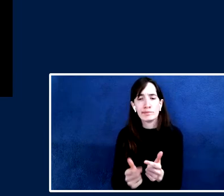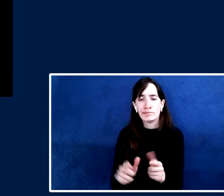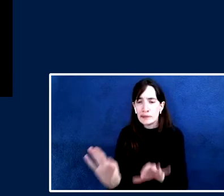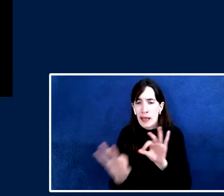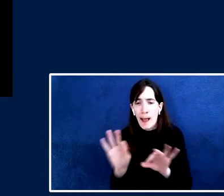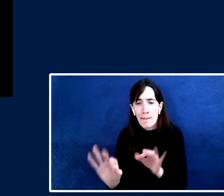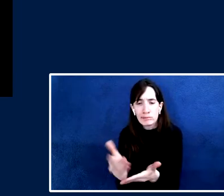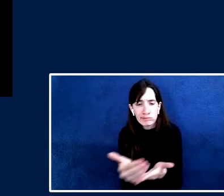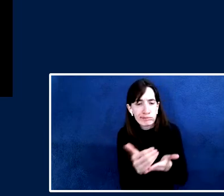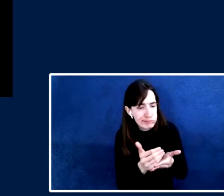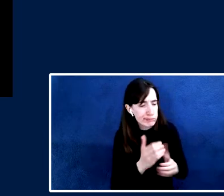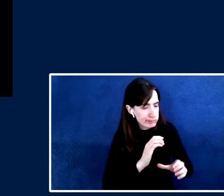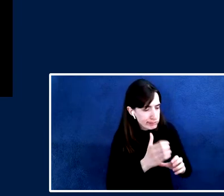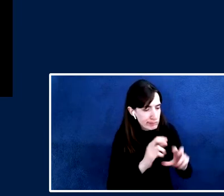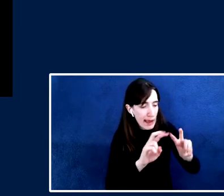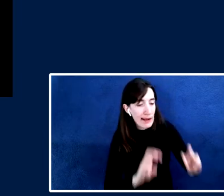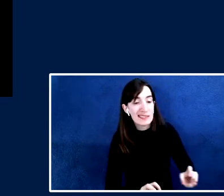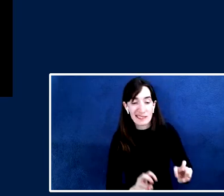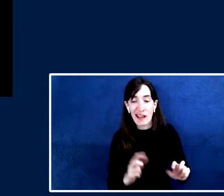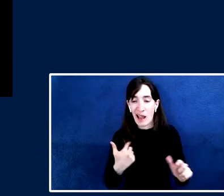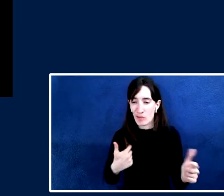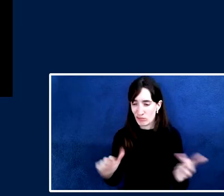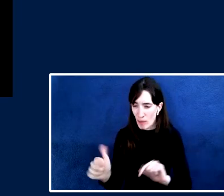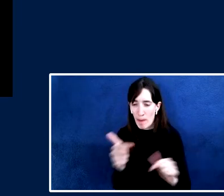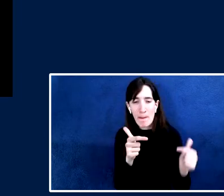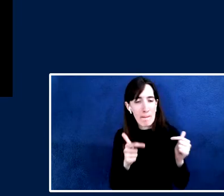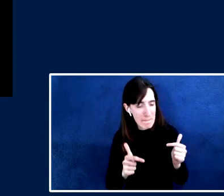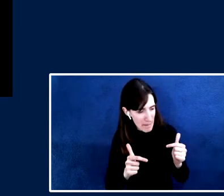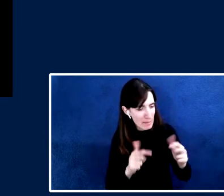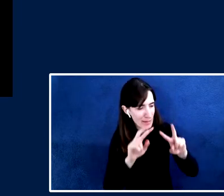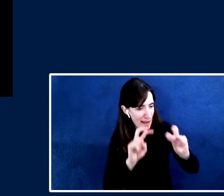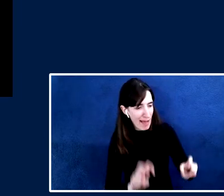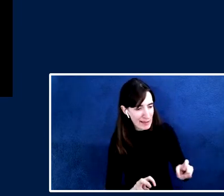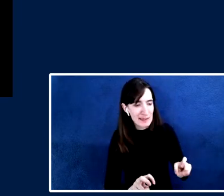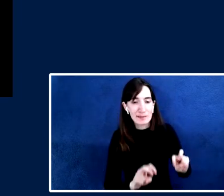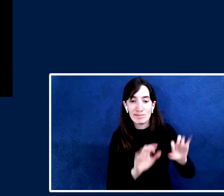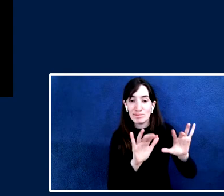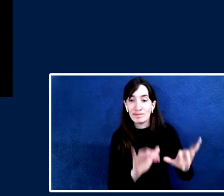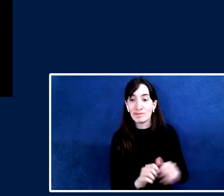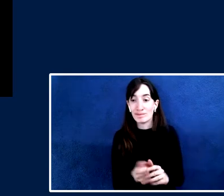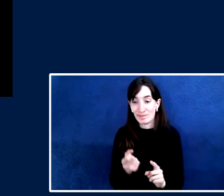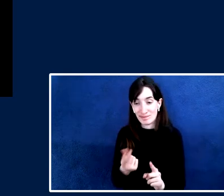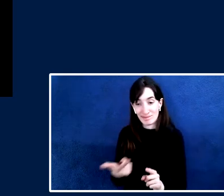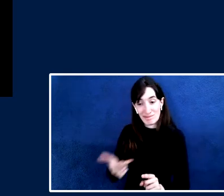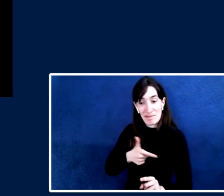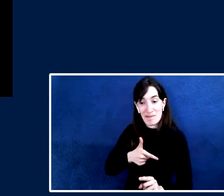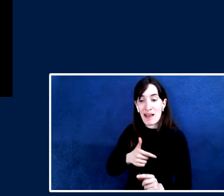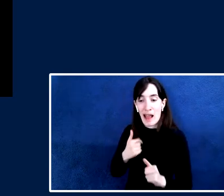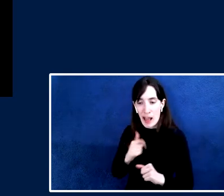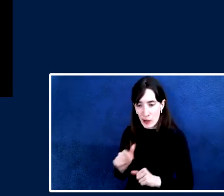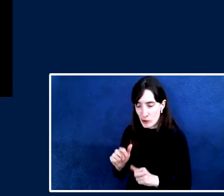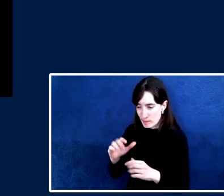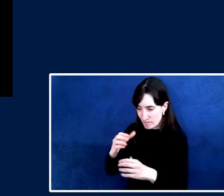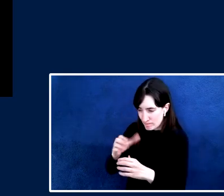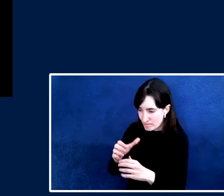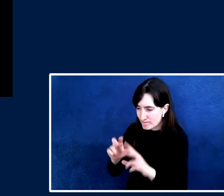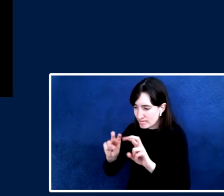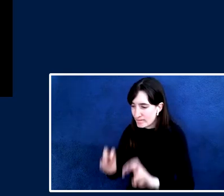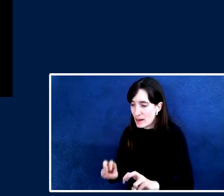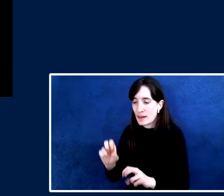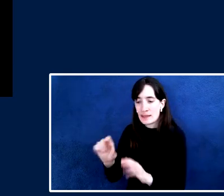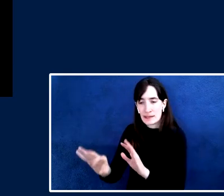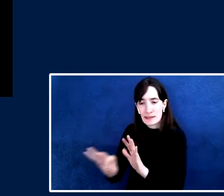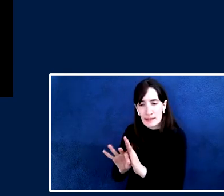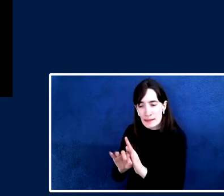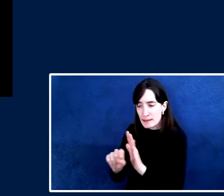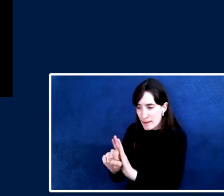take turns running analyses on things. And at some point, it was my turn to look at a sample, to practice counting phytoplankton under